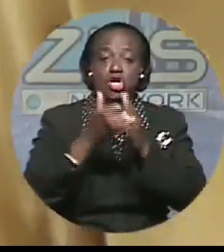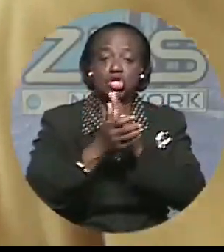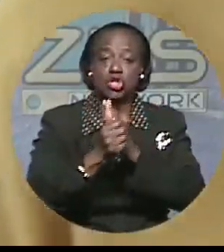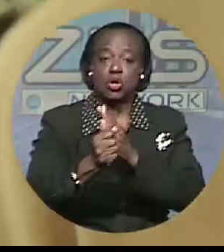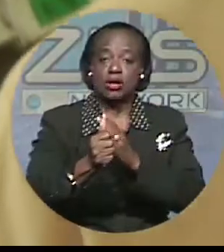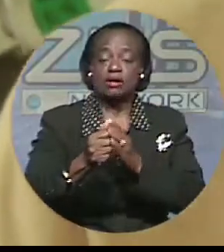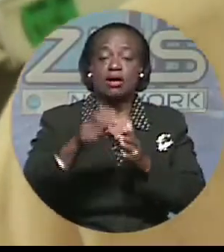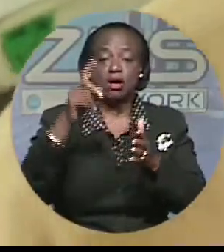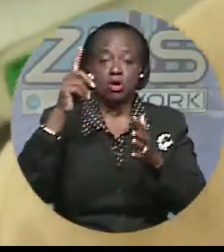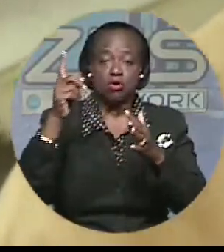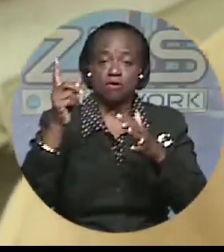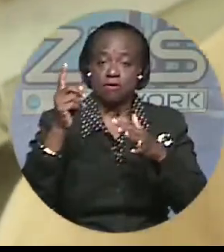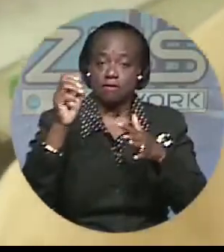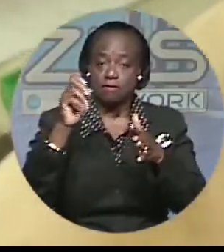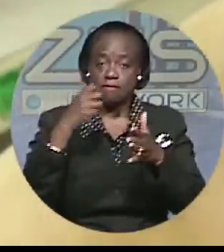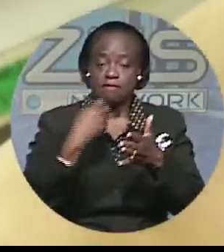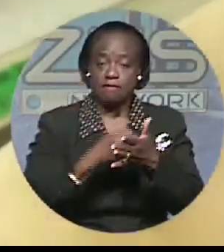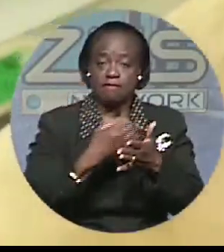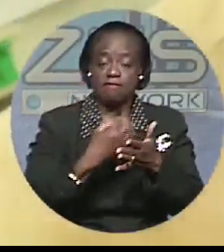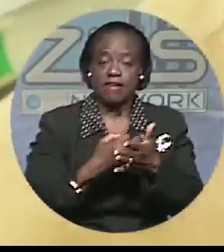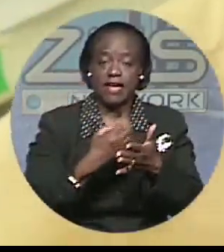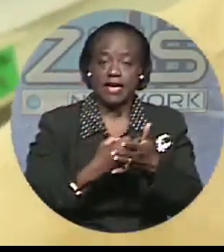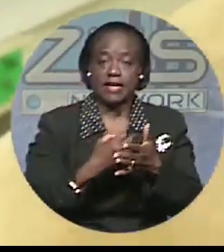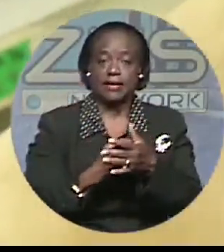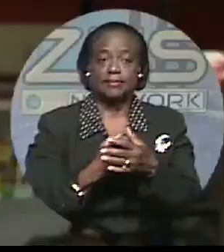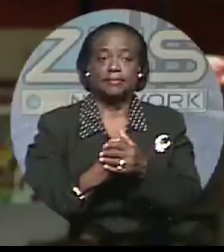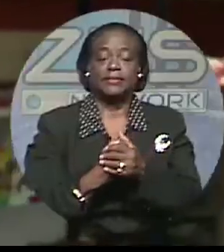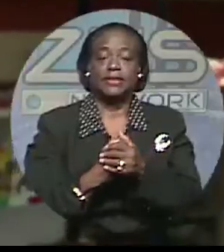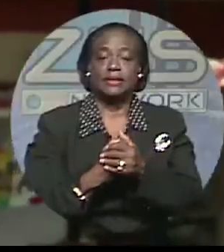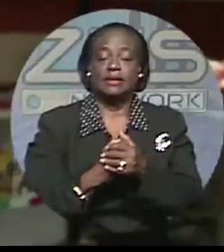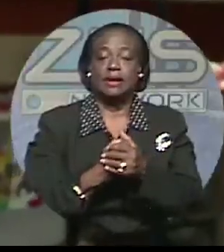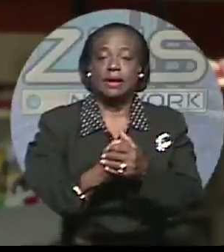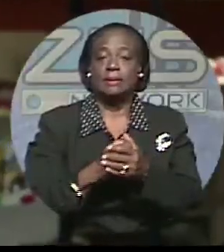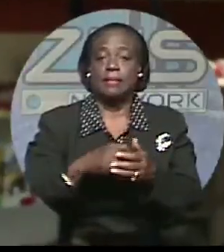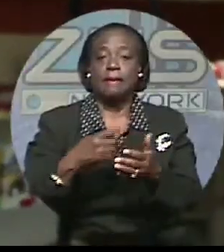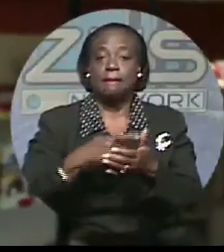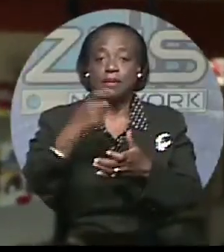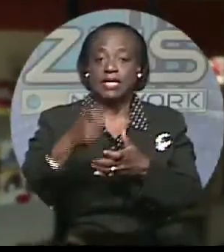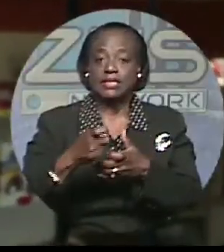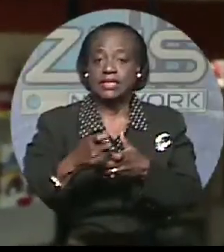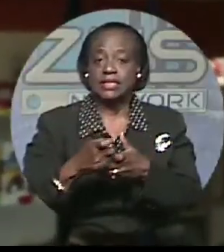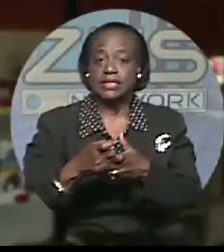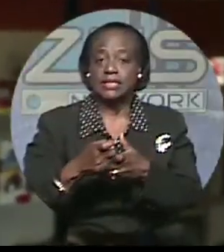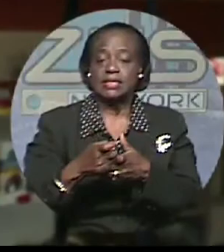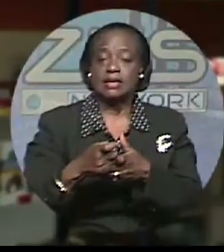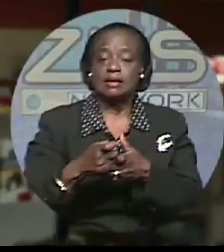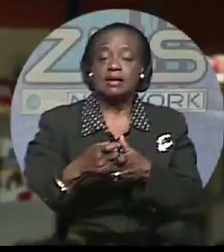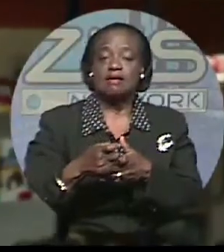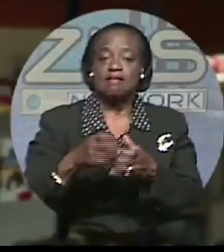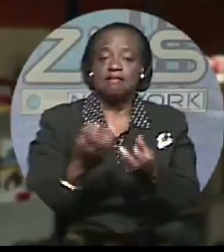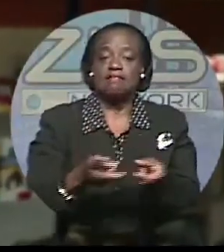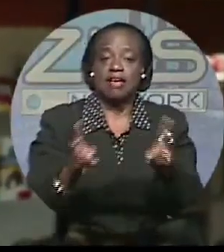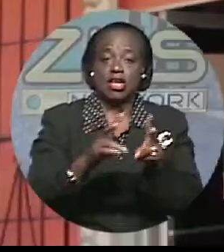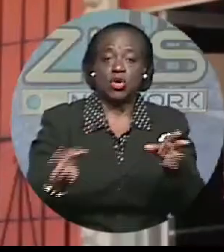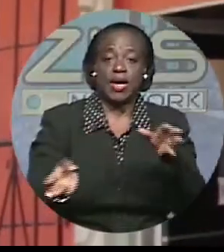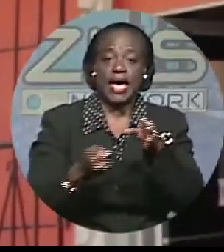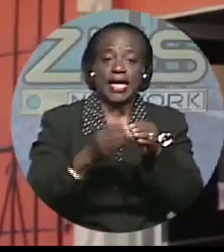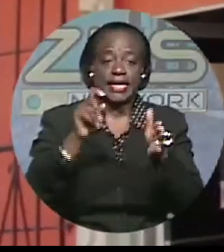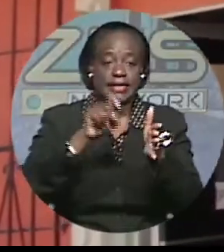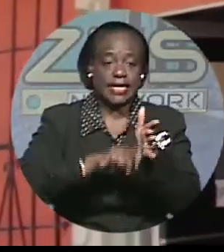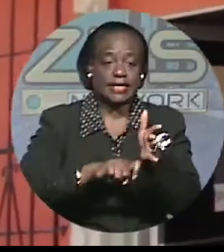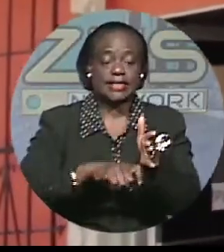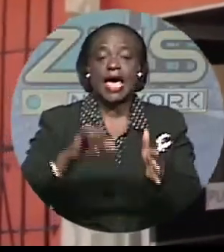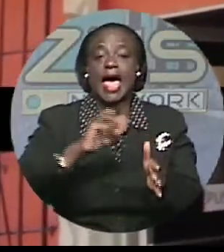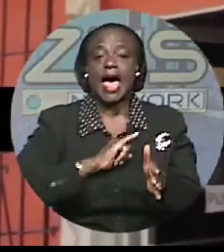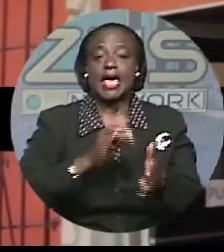they found was double pricing items to account for value-added taxes, a violation Bowe says needs to be fixed. I am